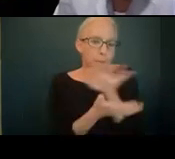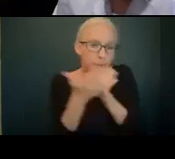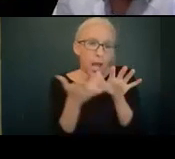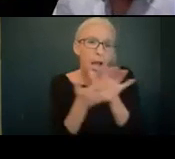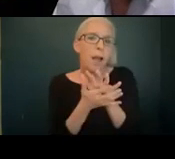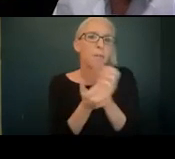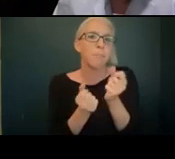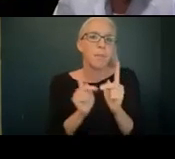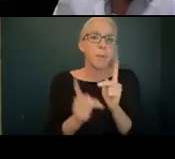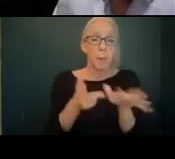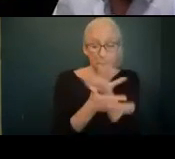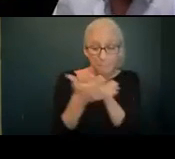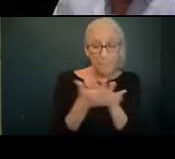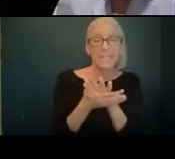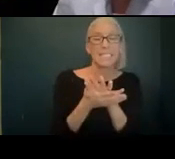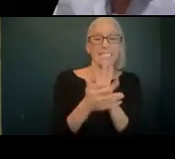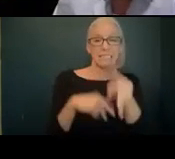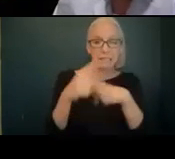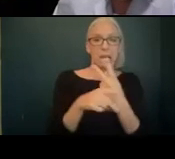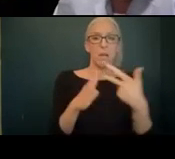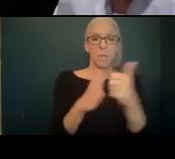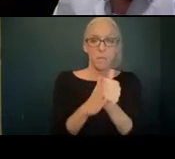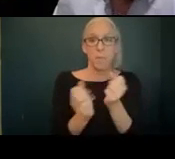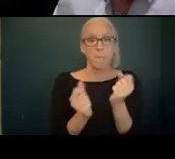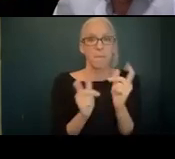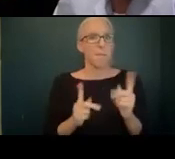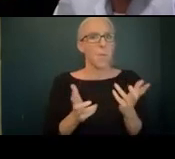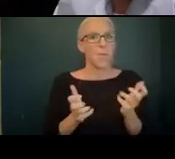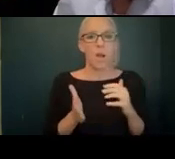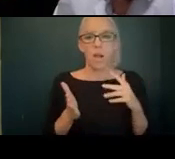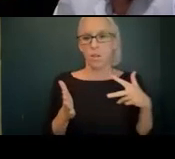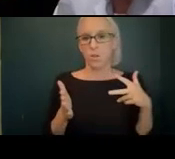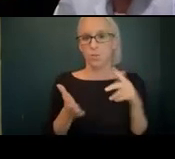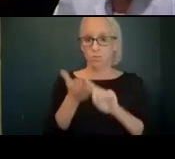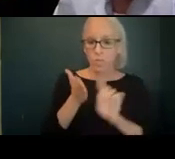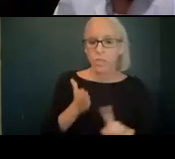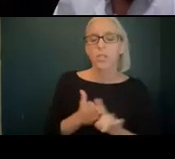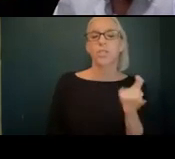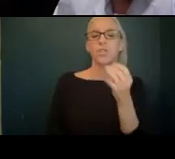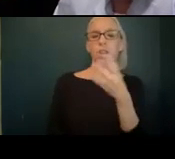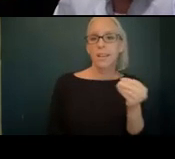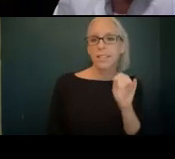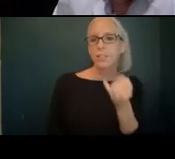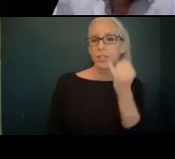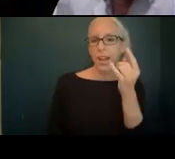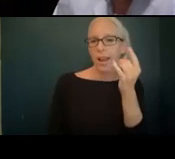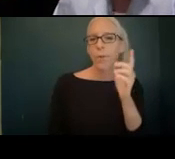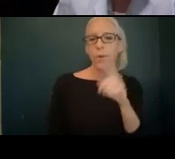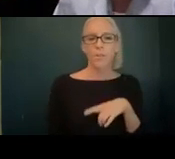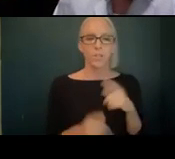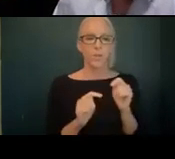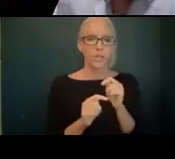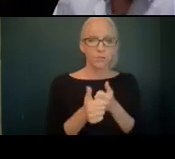cocktails, and all 3 companies are very interested in studying. I know in J&J, we're tracking down whoever got one of the other vaccines as well and keeping